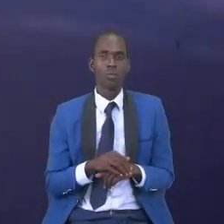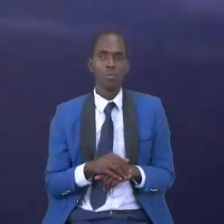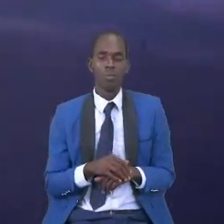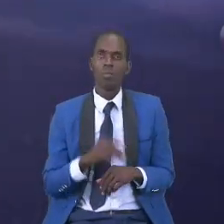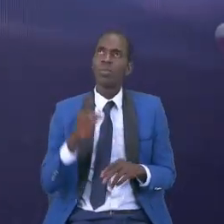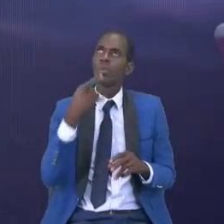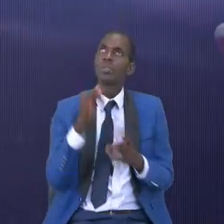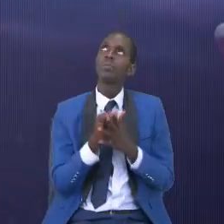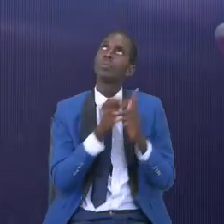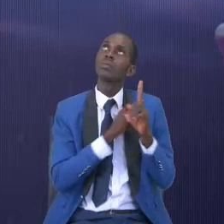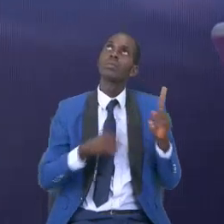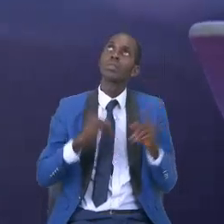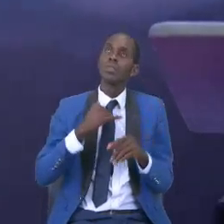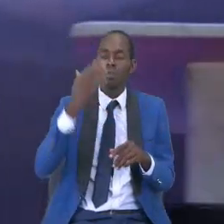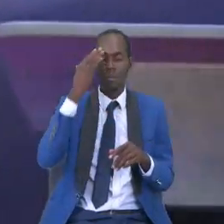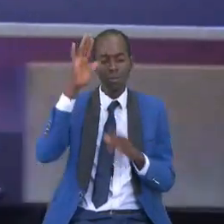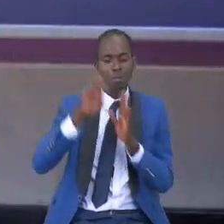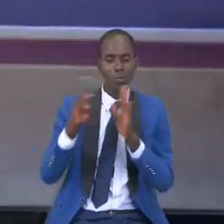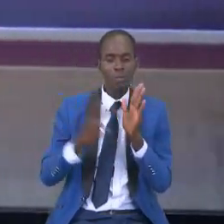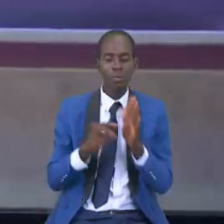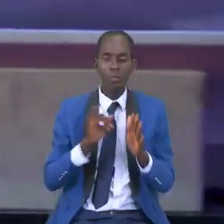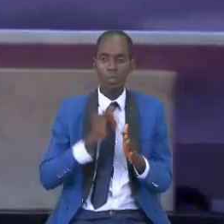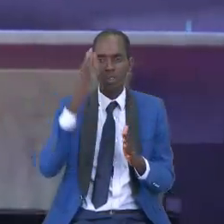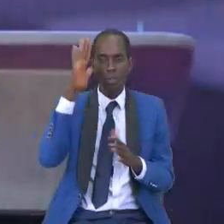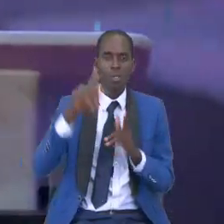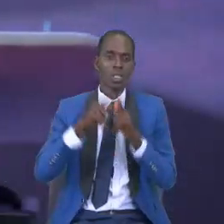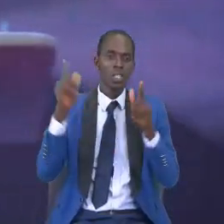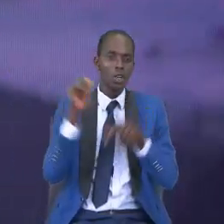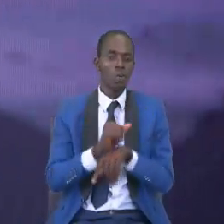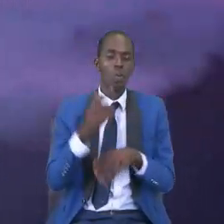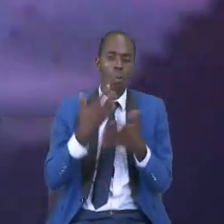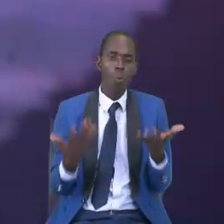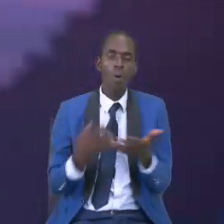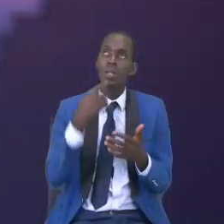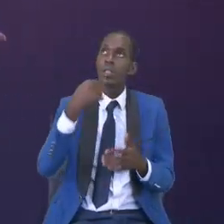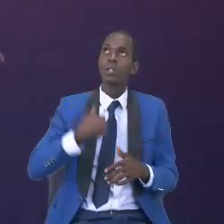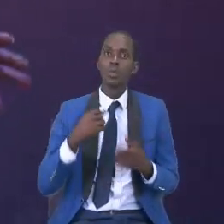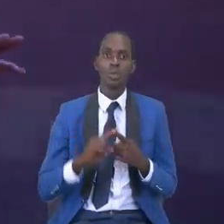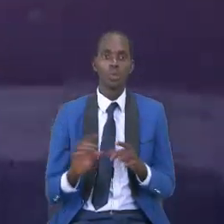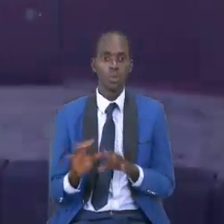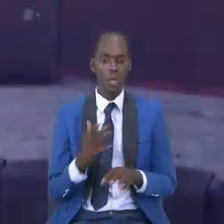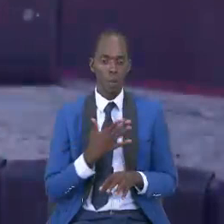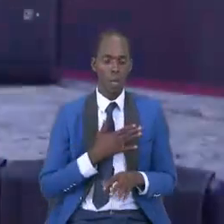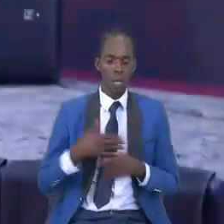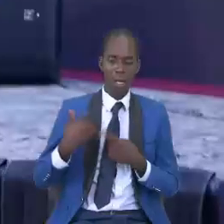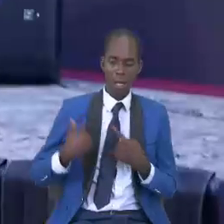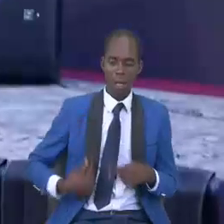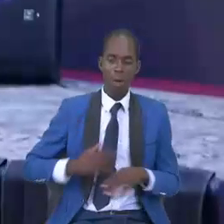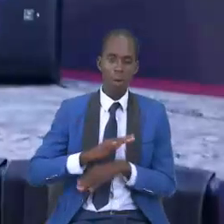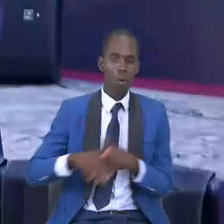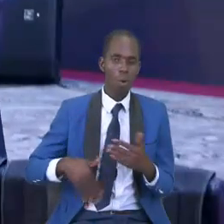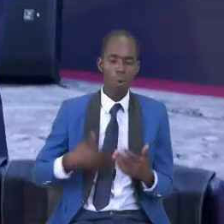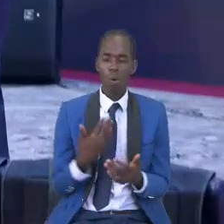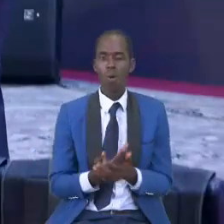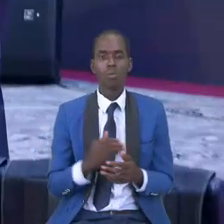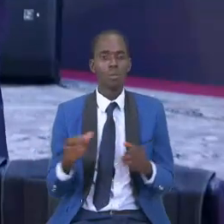commission, I know what you are telling me to do, and with my heart, wholeheartedly, voluntarily, without any coercion and without